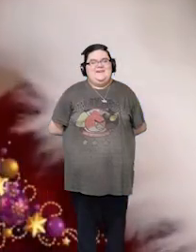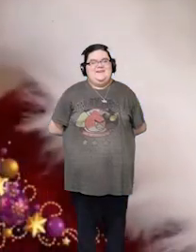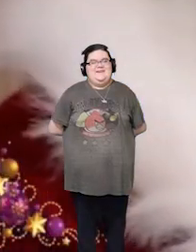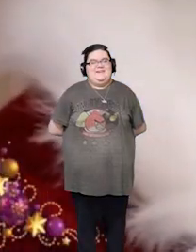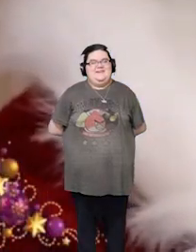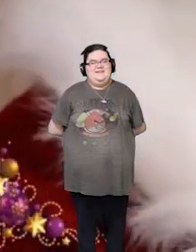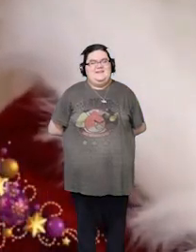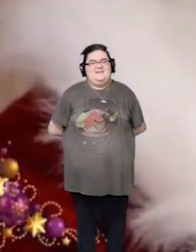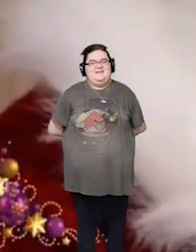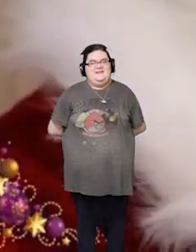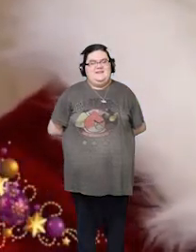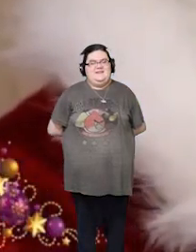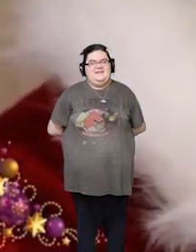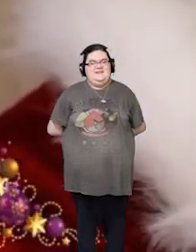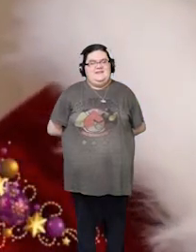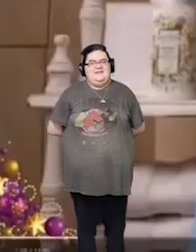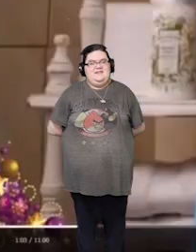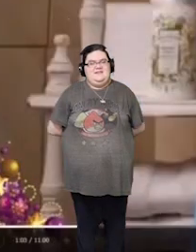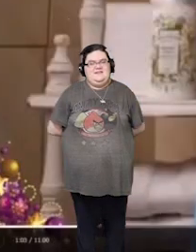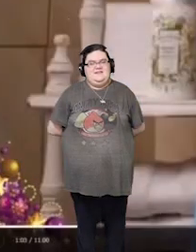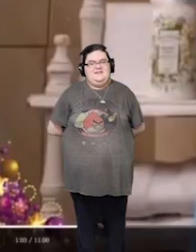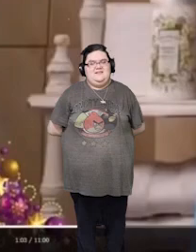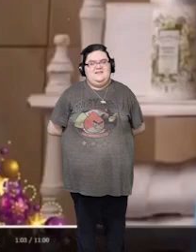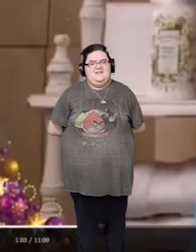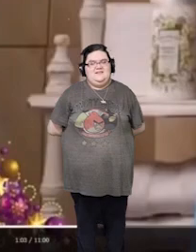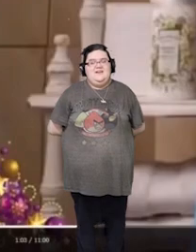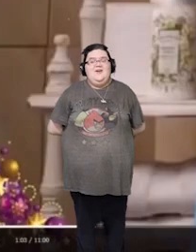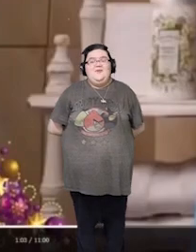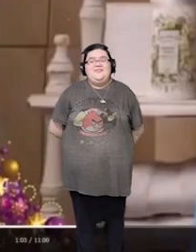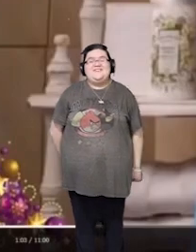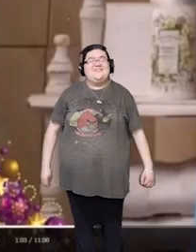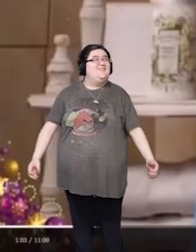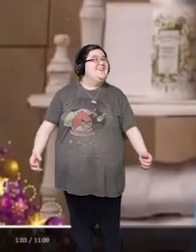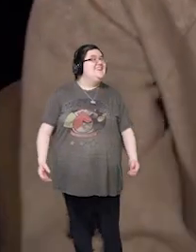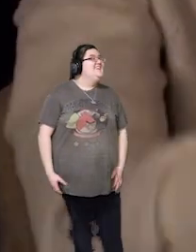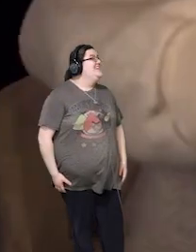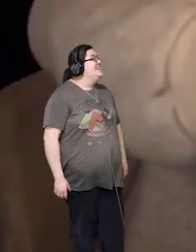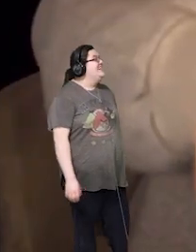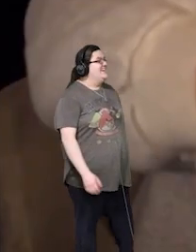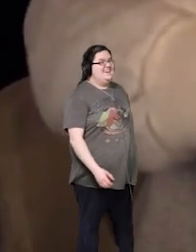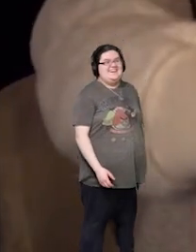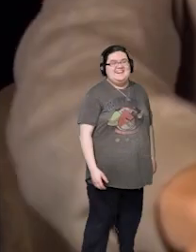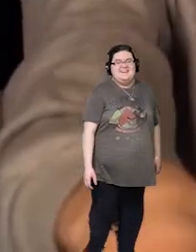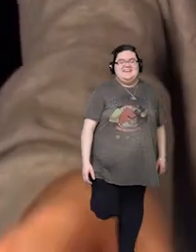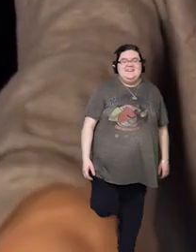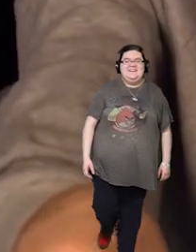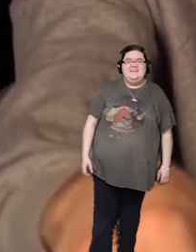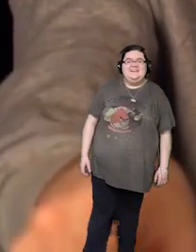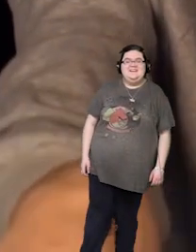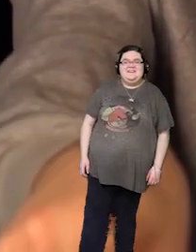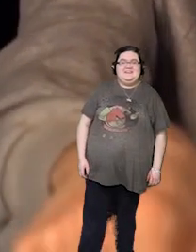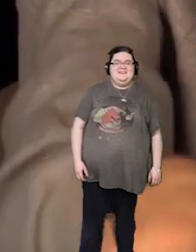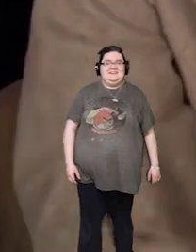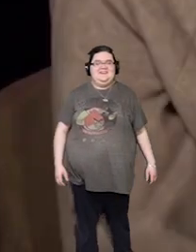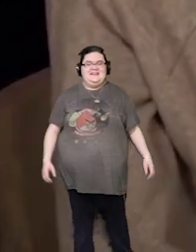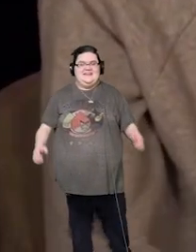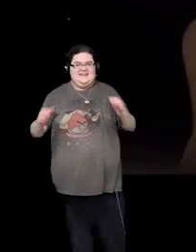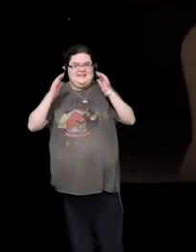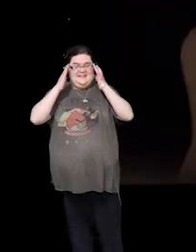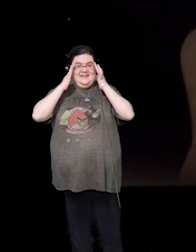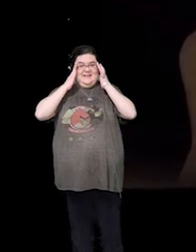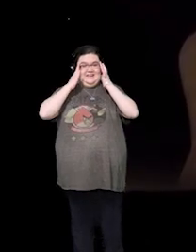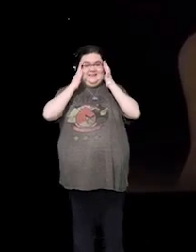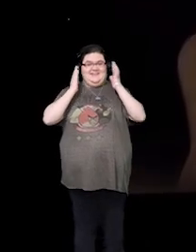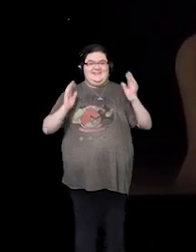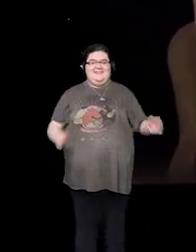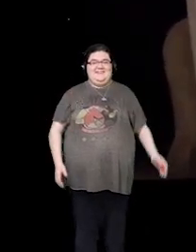bit. I don't make a meal of it, okay? It's not that bad. Oh my god, there's another kid! Do you think that they were having kids until they would get one that wasn't ginger?